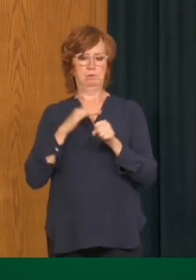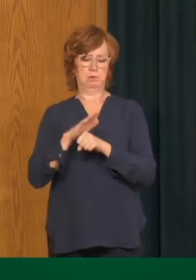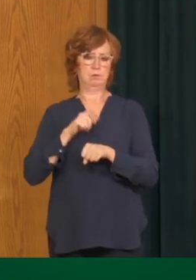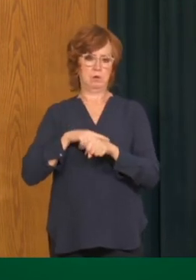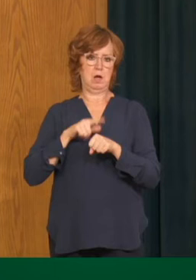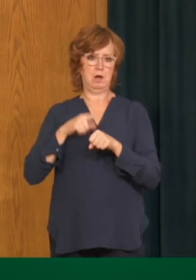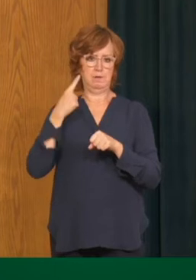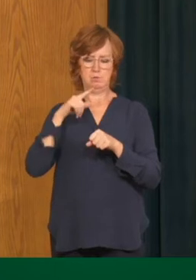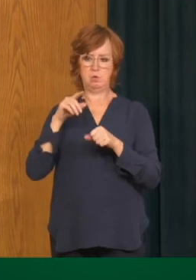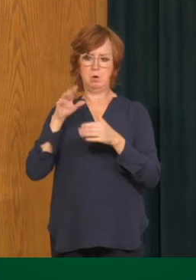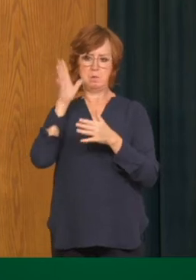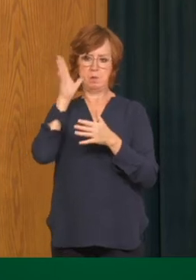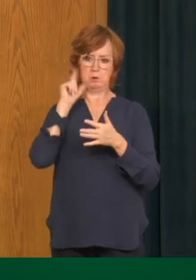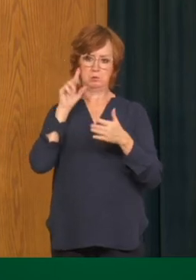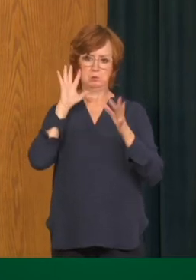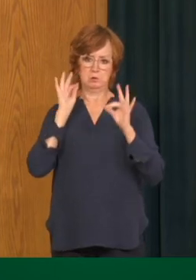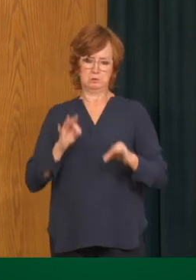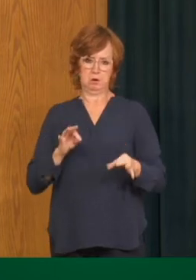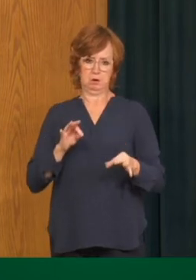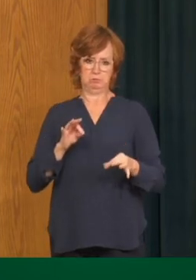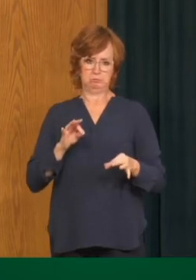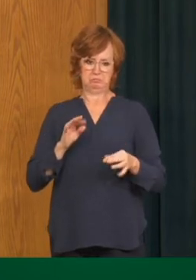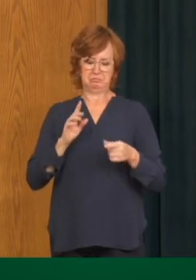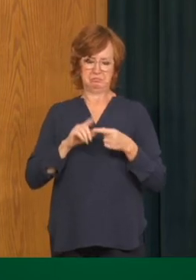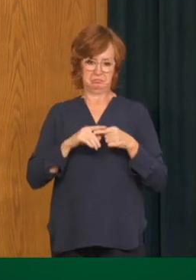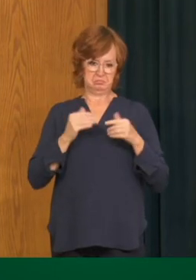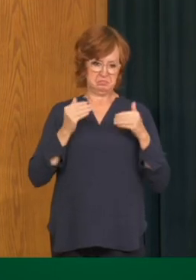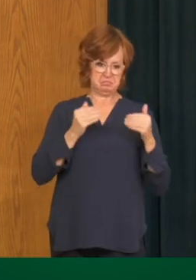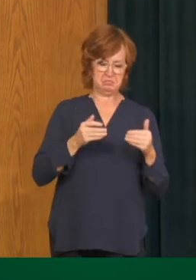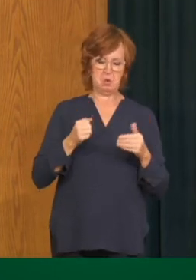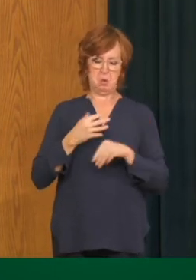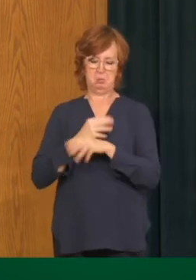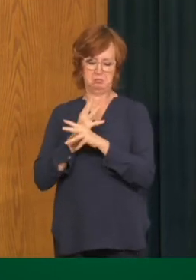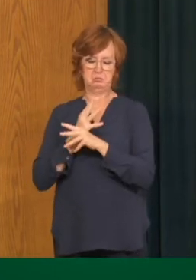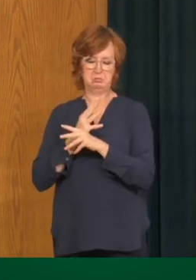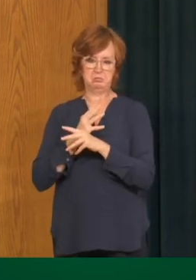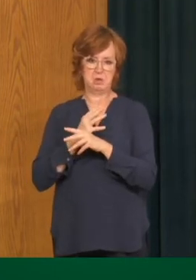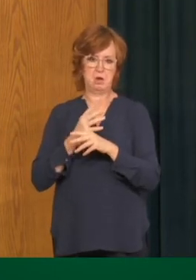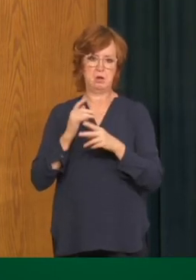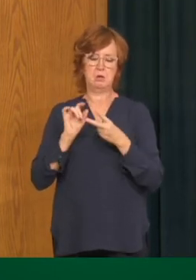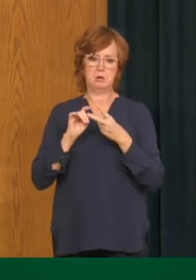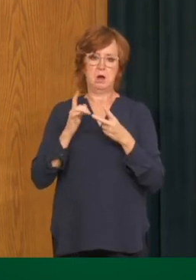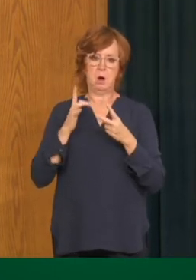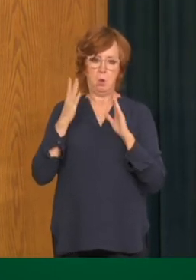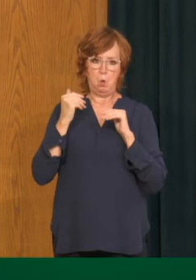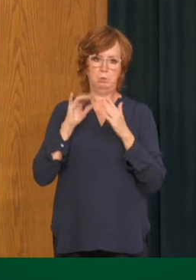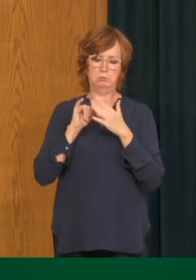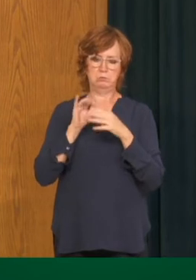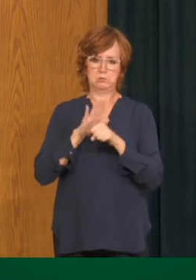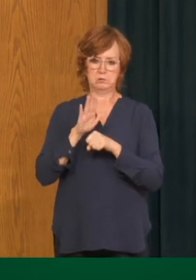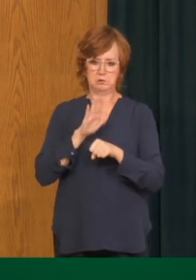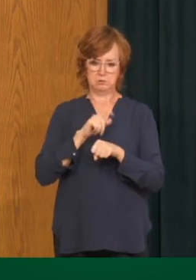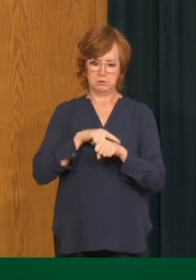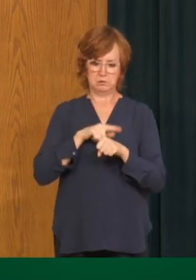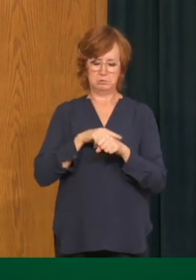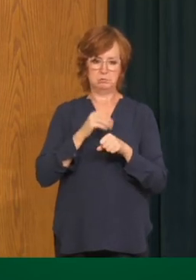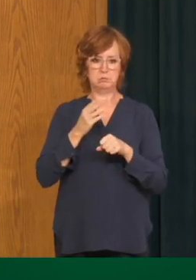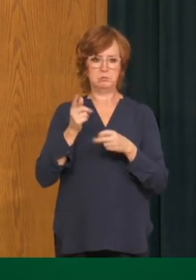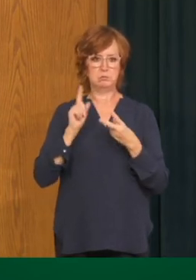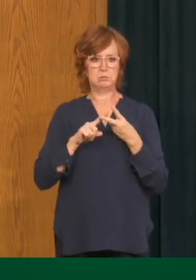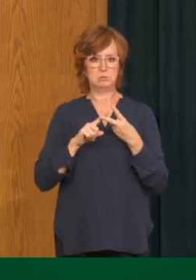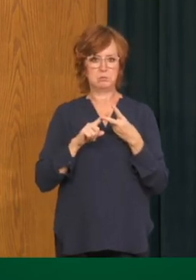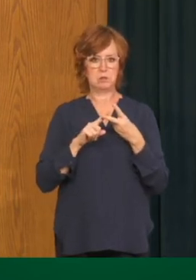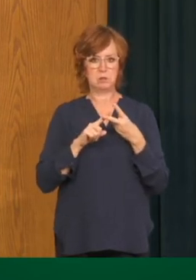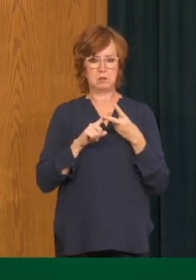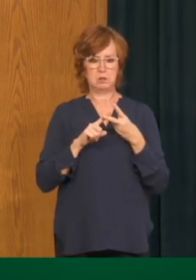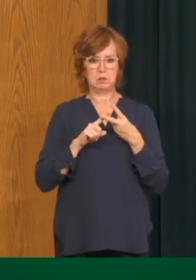distance learning options we have. That's why we wanted to be clear in providing this very concise information so that they know when to expect the